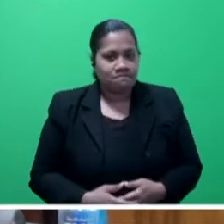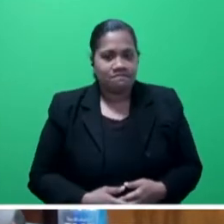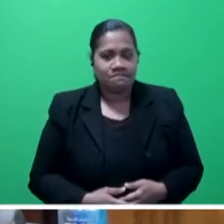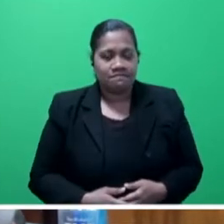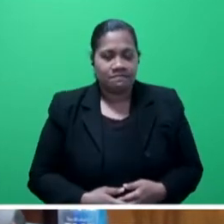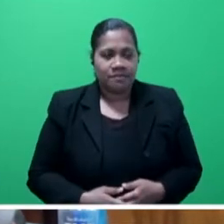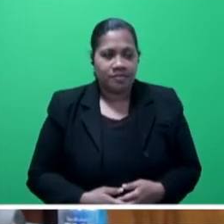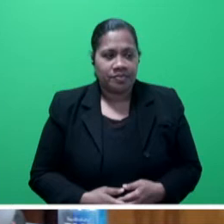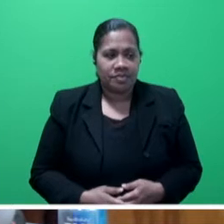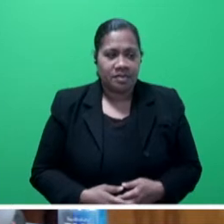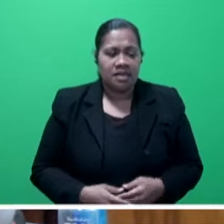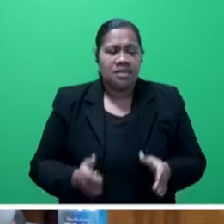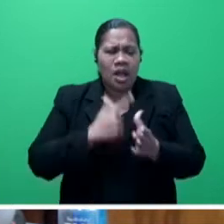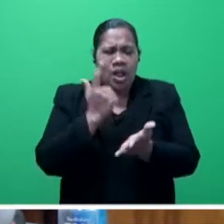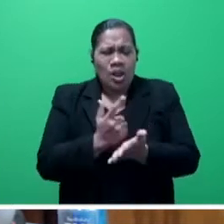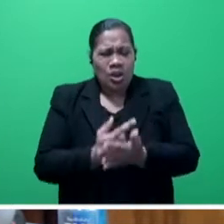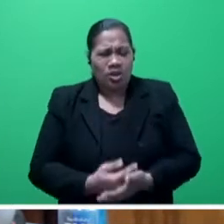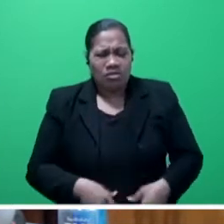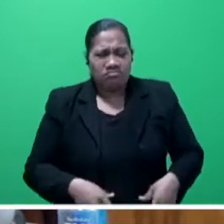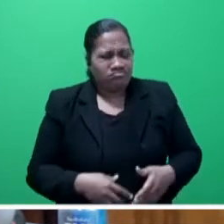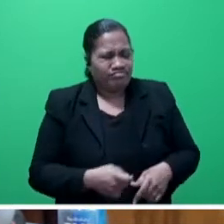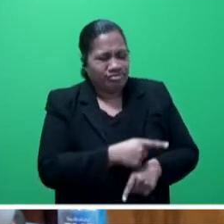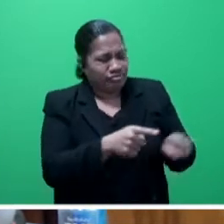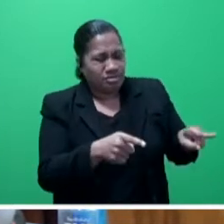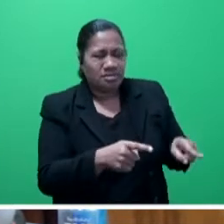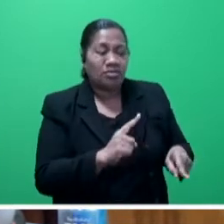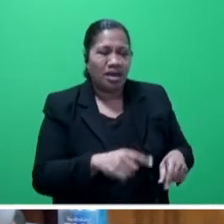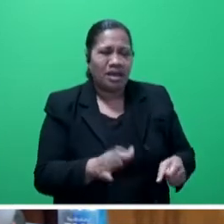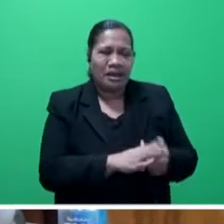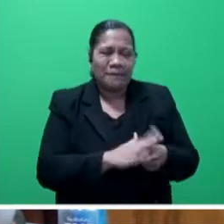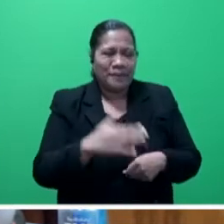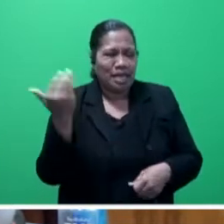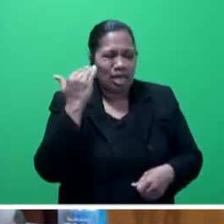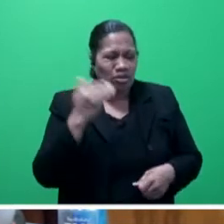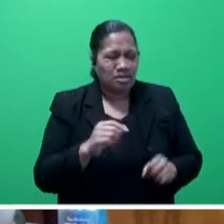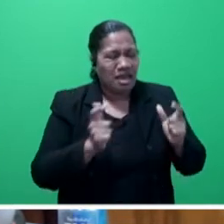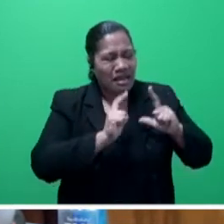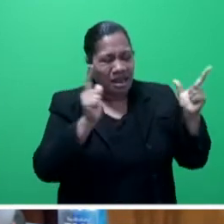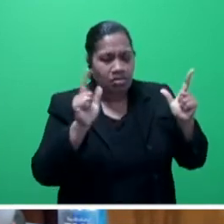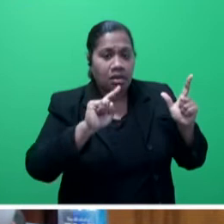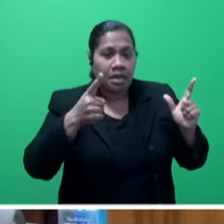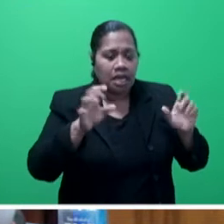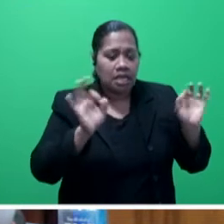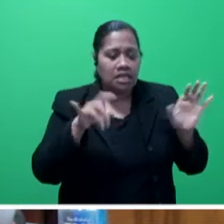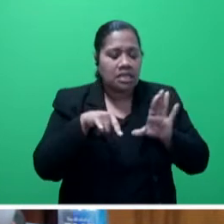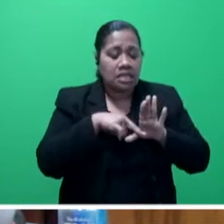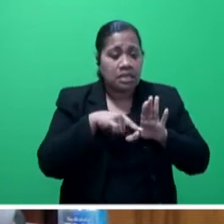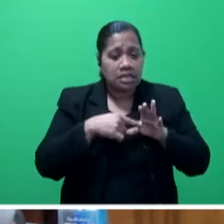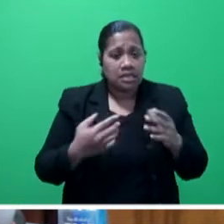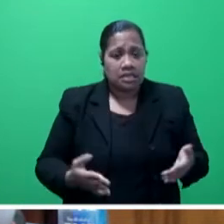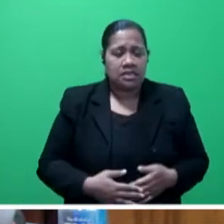the other side making a lot of noise. It's loud, but nothing inside, Mr. Speaker, say. Mr. Speaker, say,